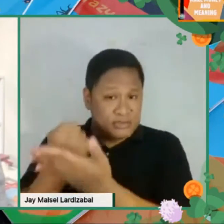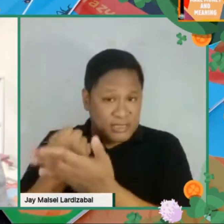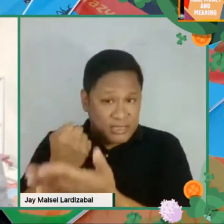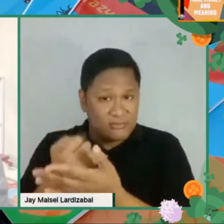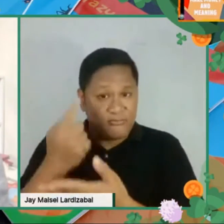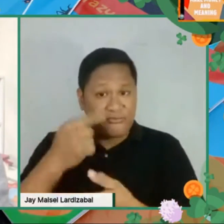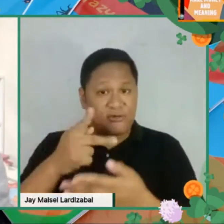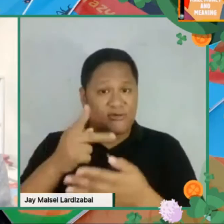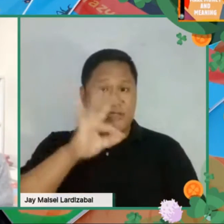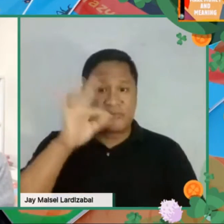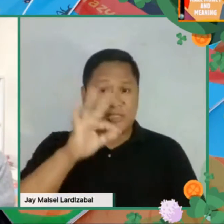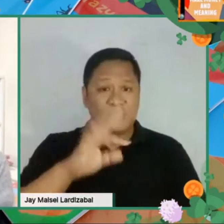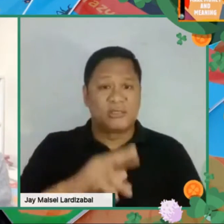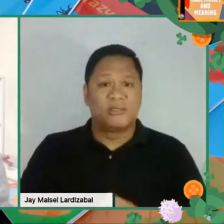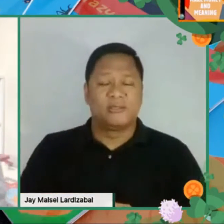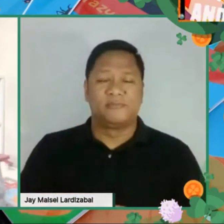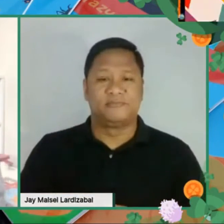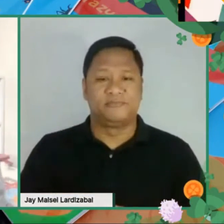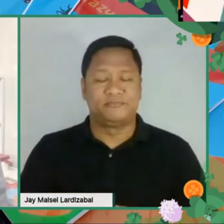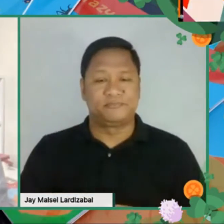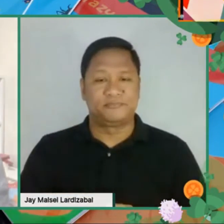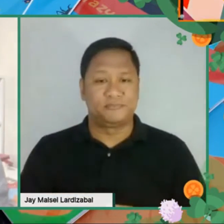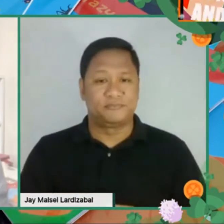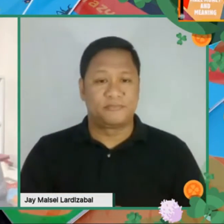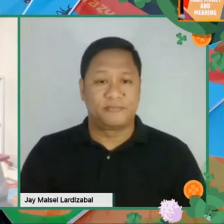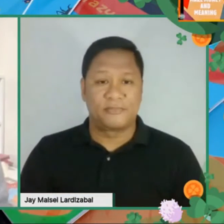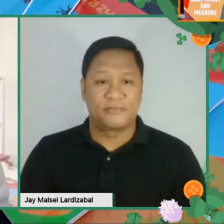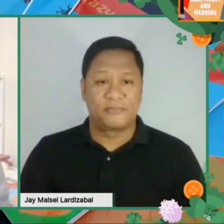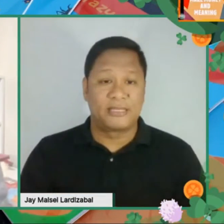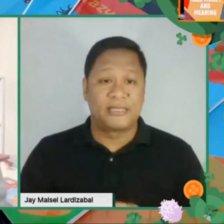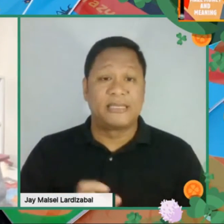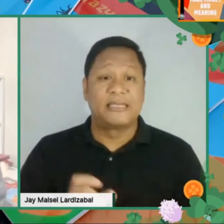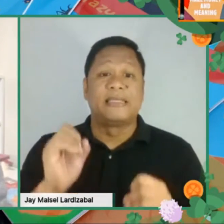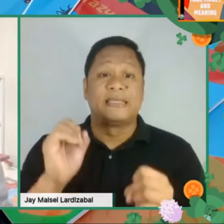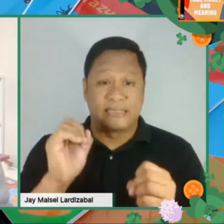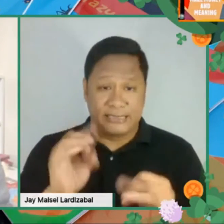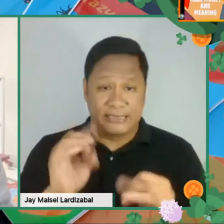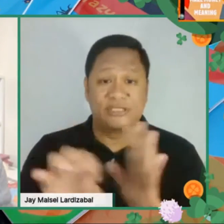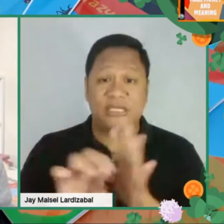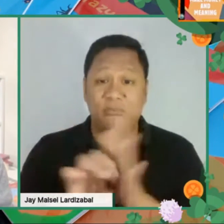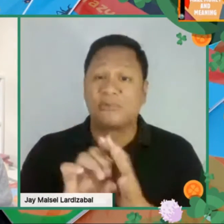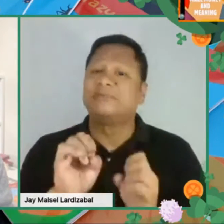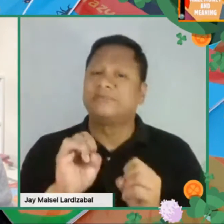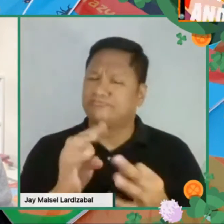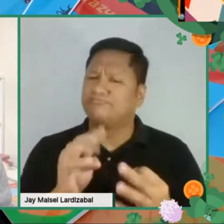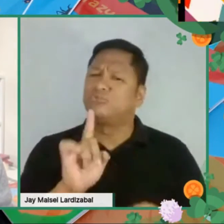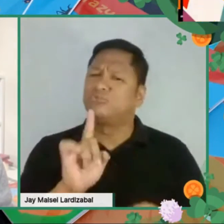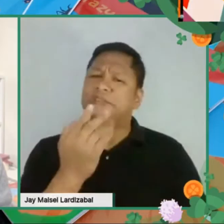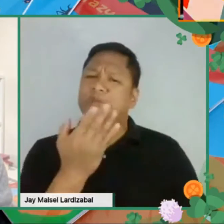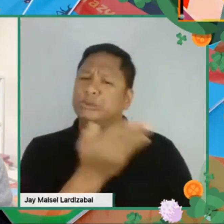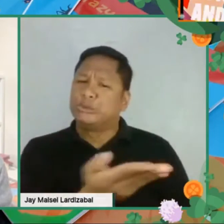Ah, kung yun po ang inyong passion. I mean, kung ang passion